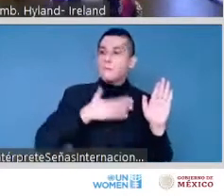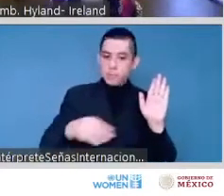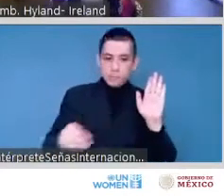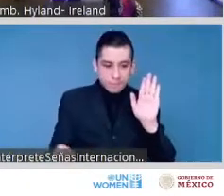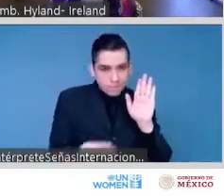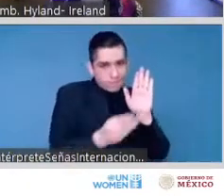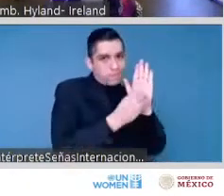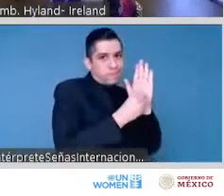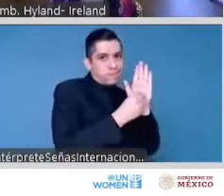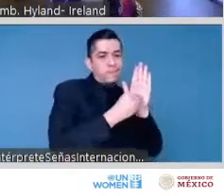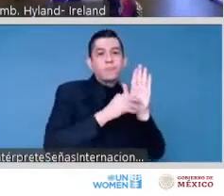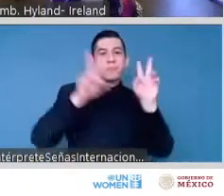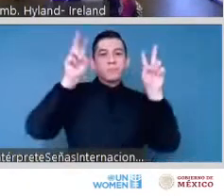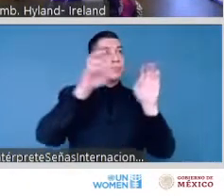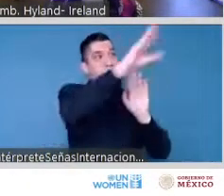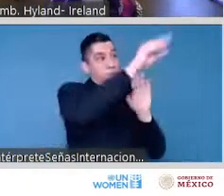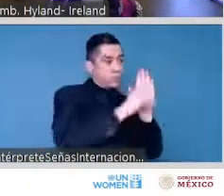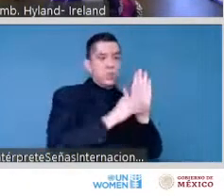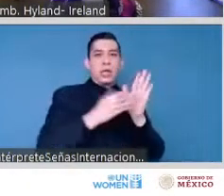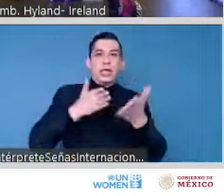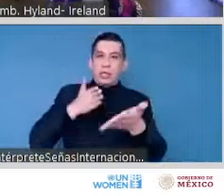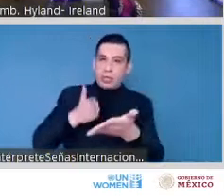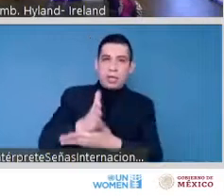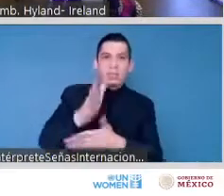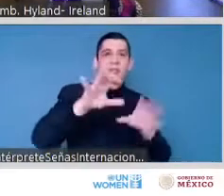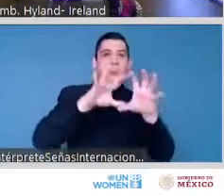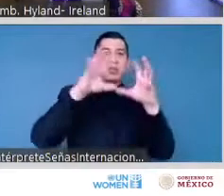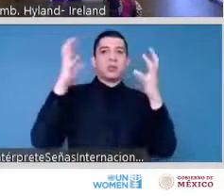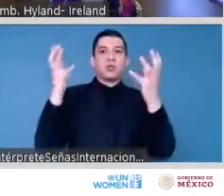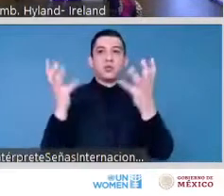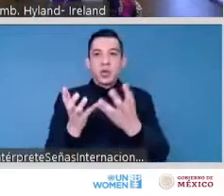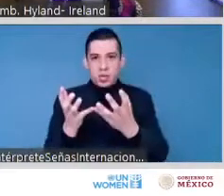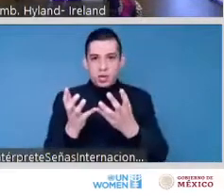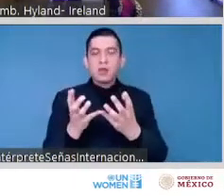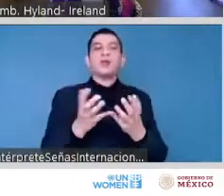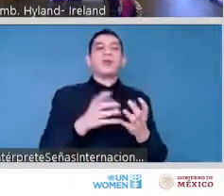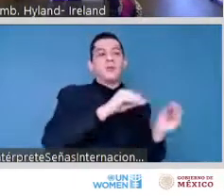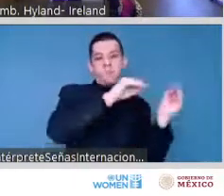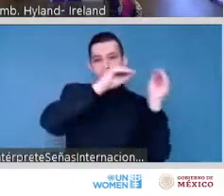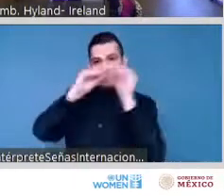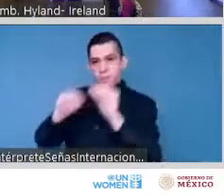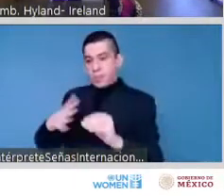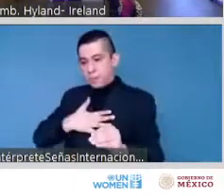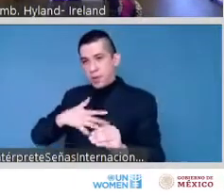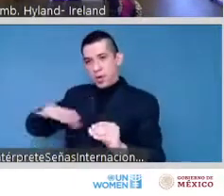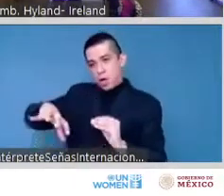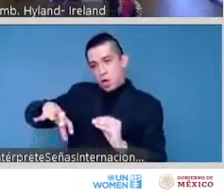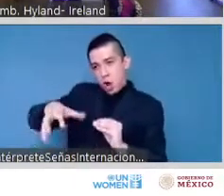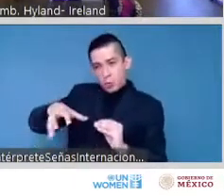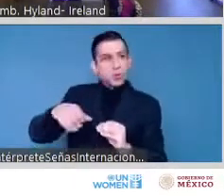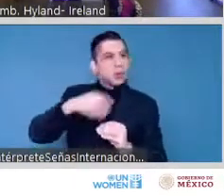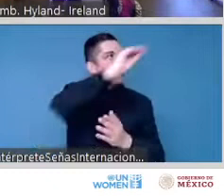I'll post it for this. And the second thing is just very briefly that IHL has something to